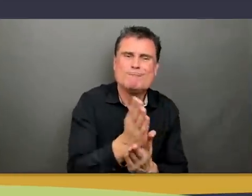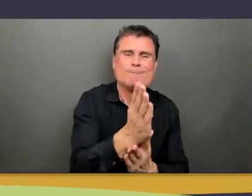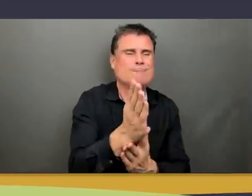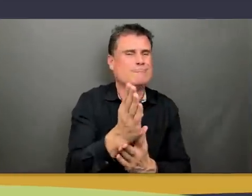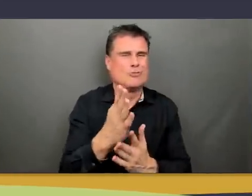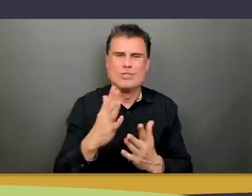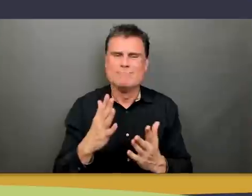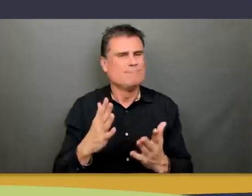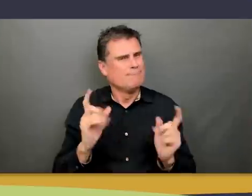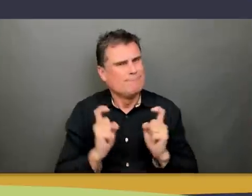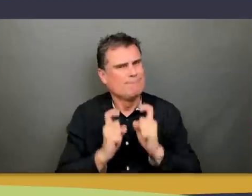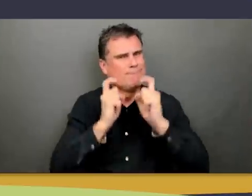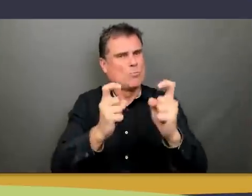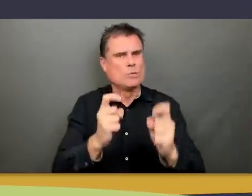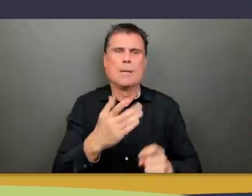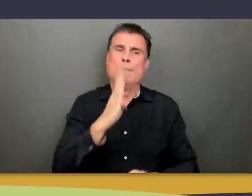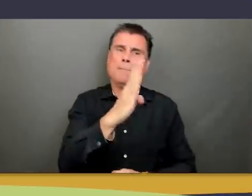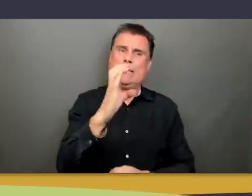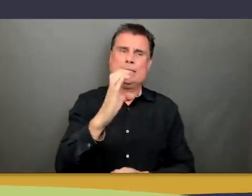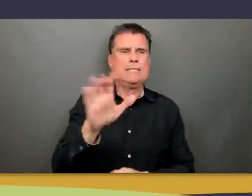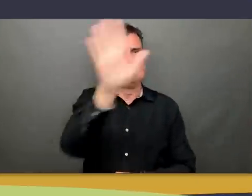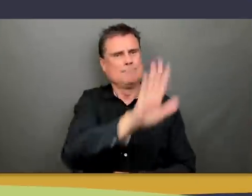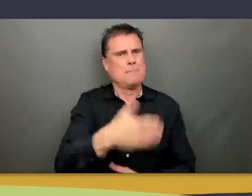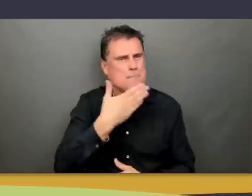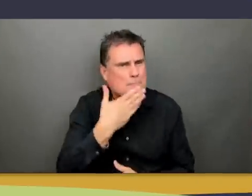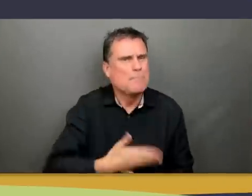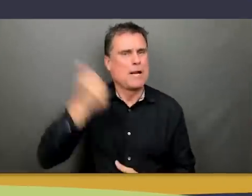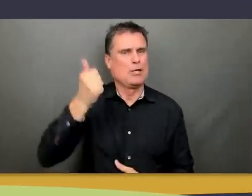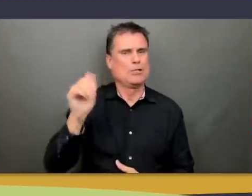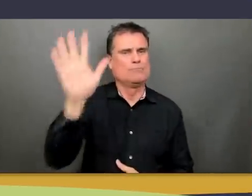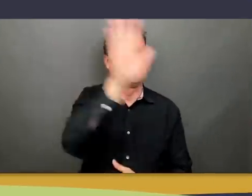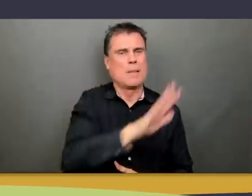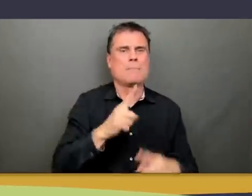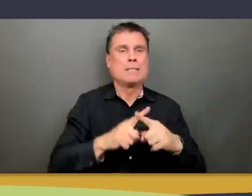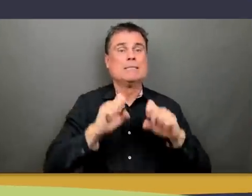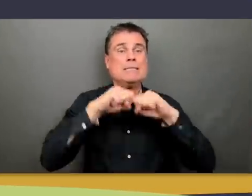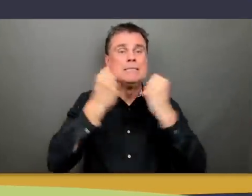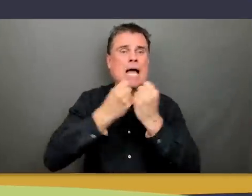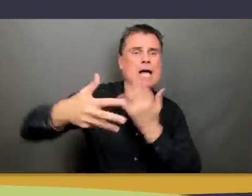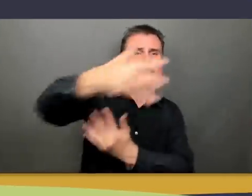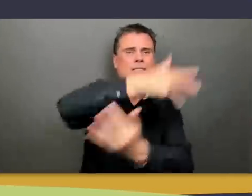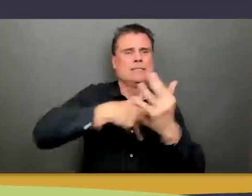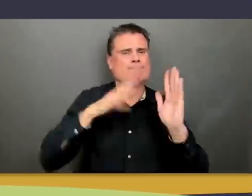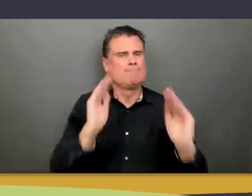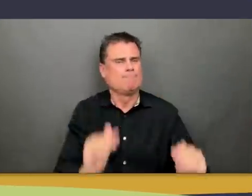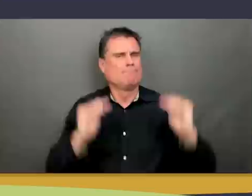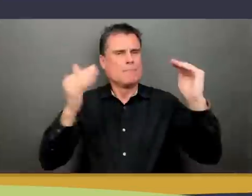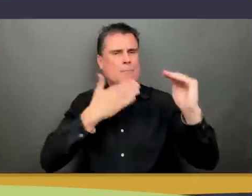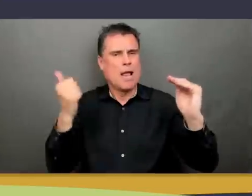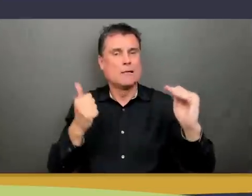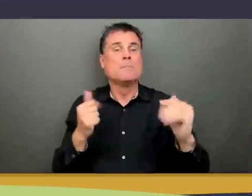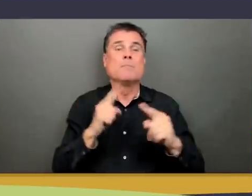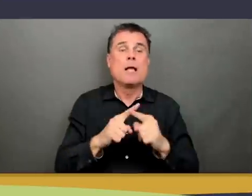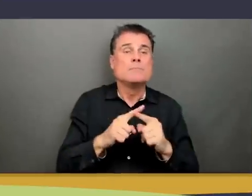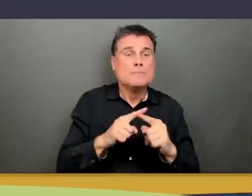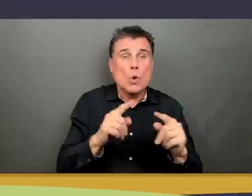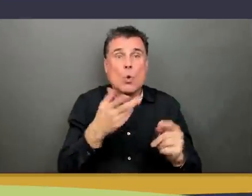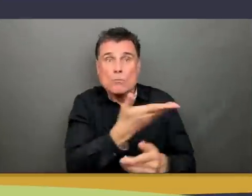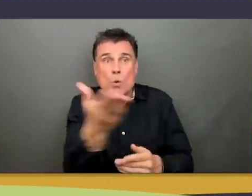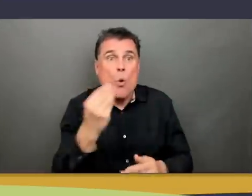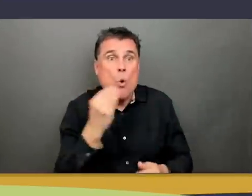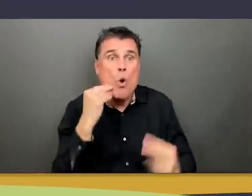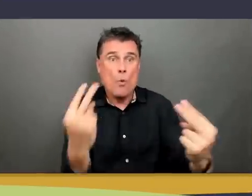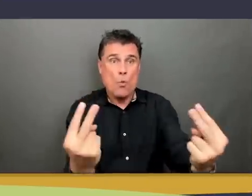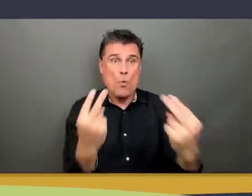let's all do our part to stamp out racism, whether it means calling it out when you see it,